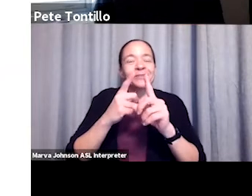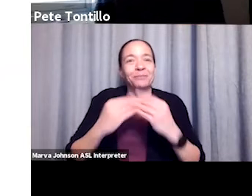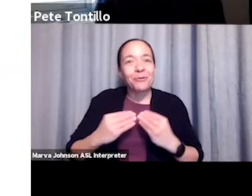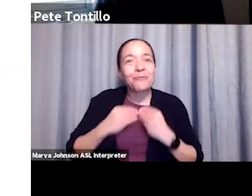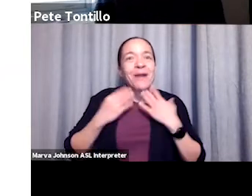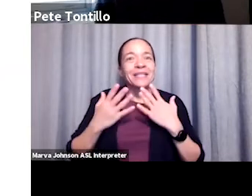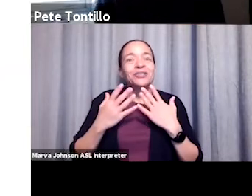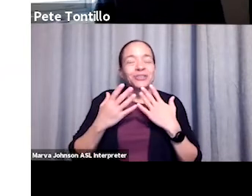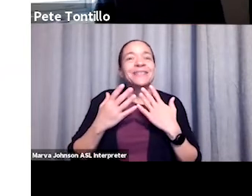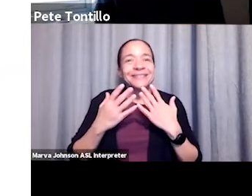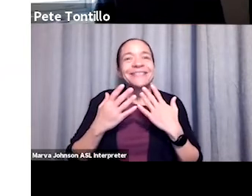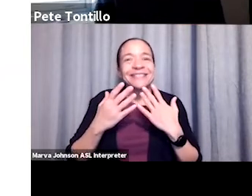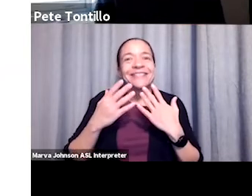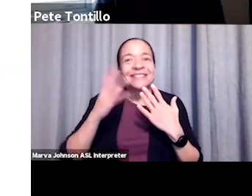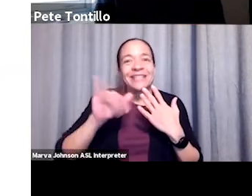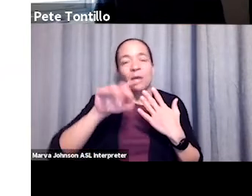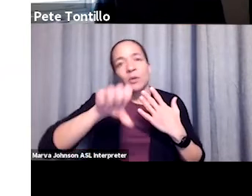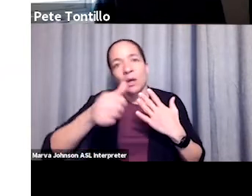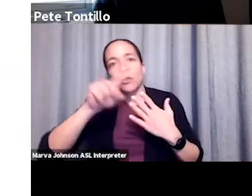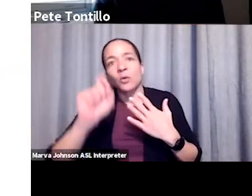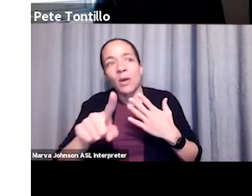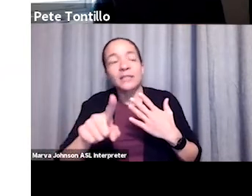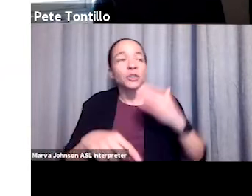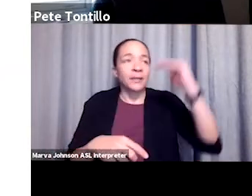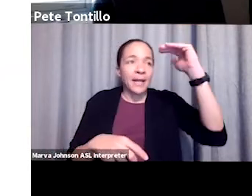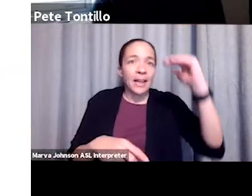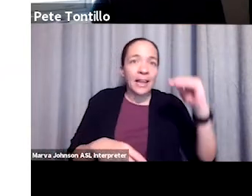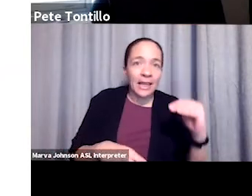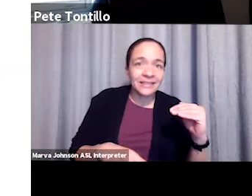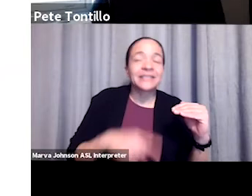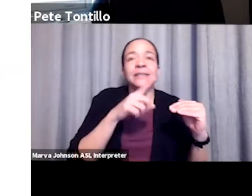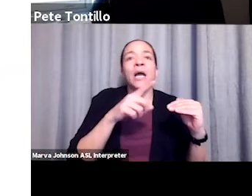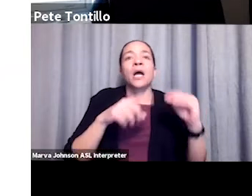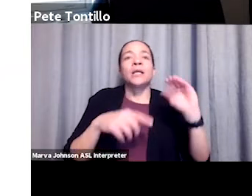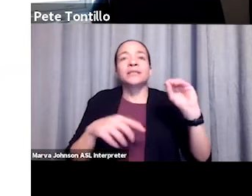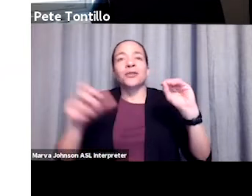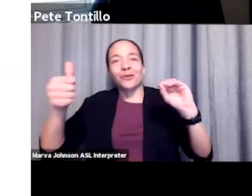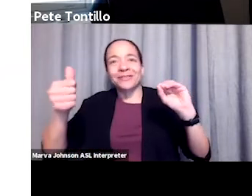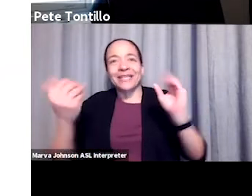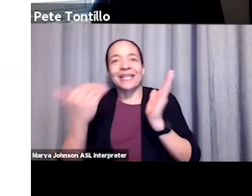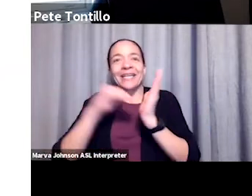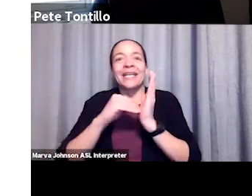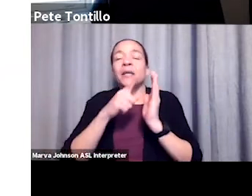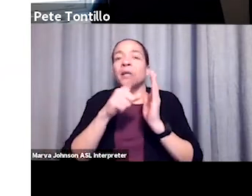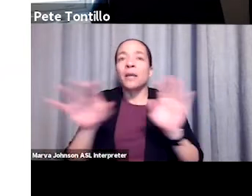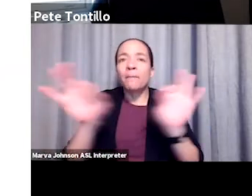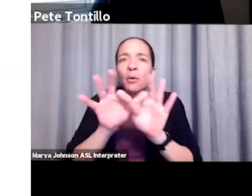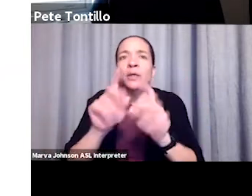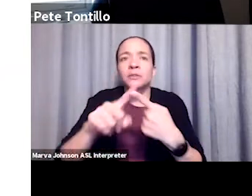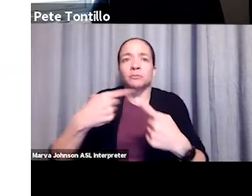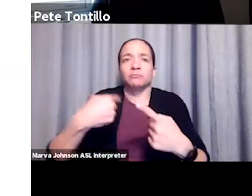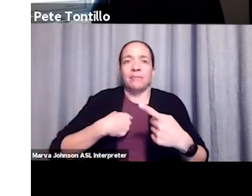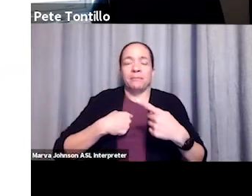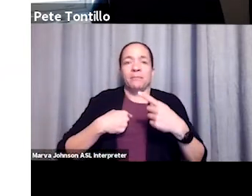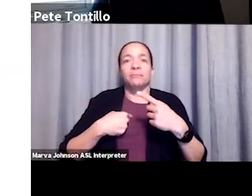the left, drawn from psychology and motivational science, and asking them to rate on a scale of 0 to 10 how important each is to them personally. And again,